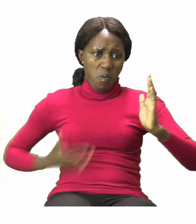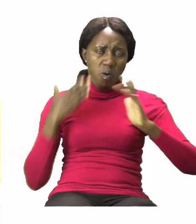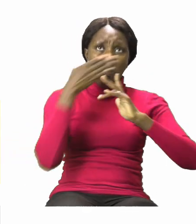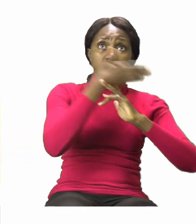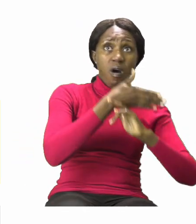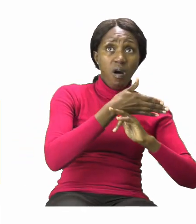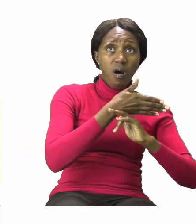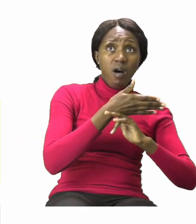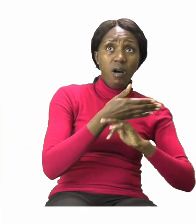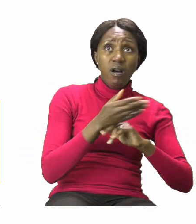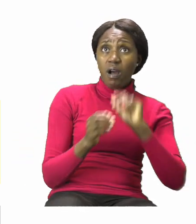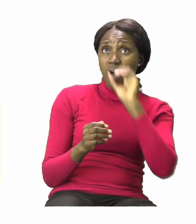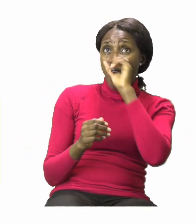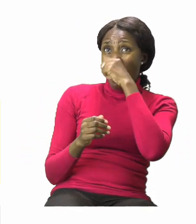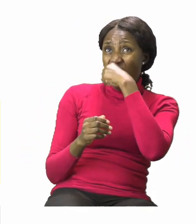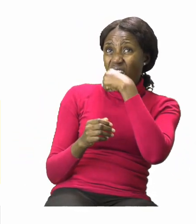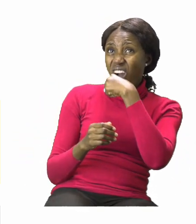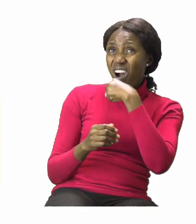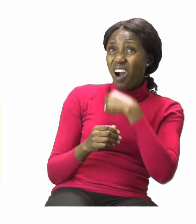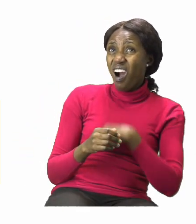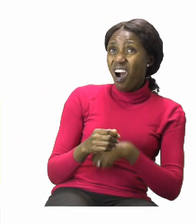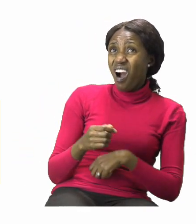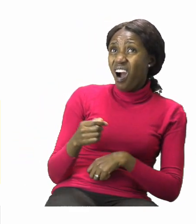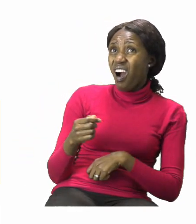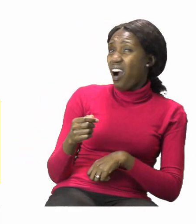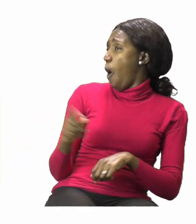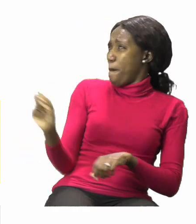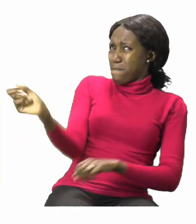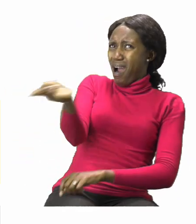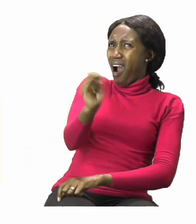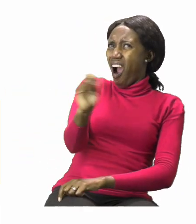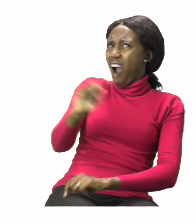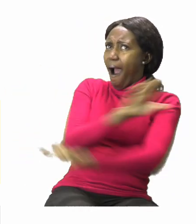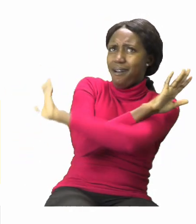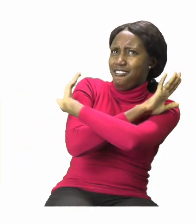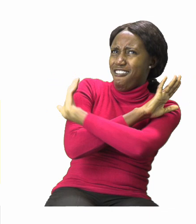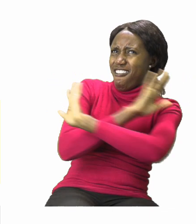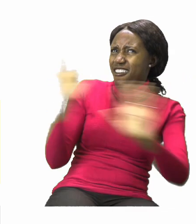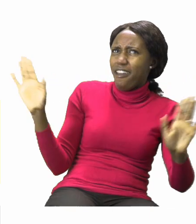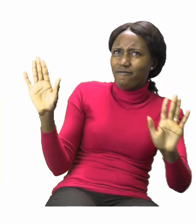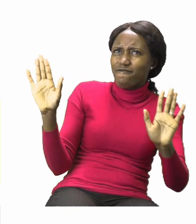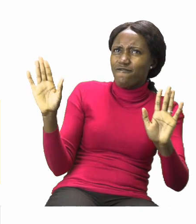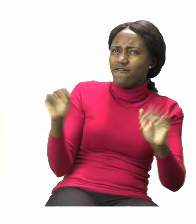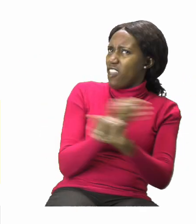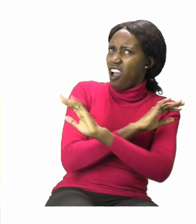"Not by the hairs of our chinny chin chins."